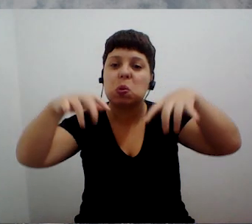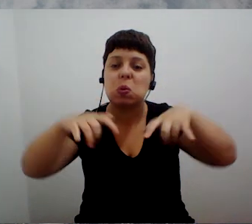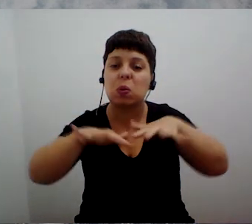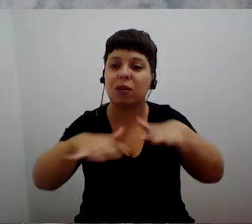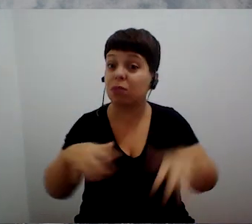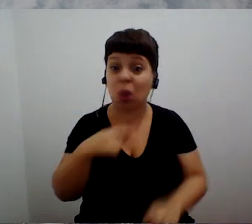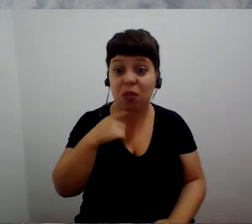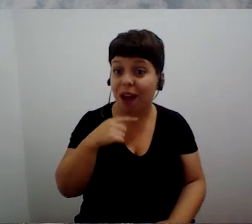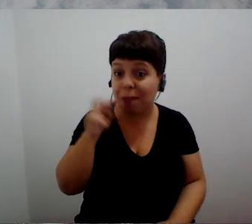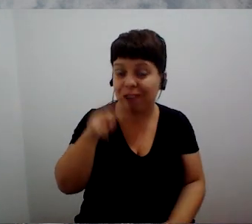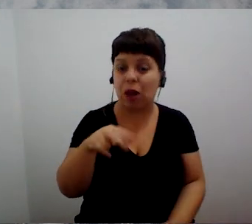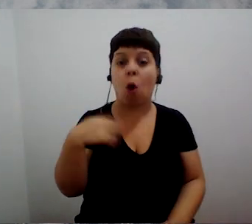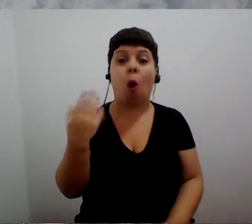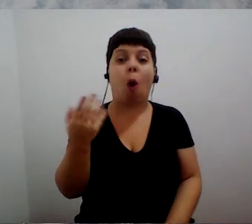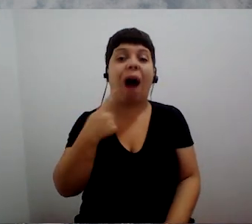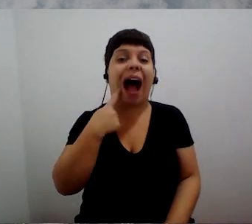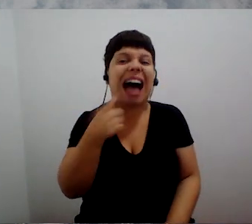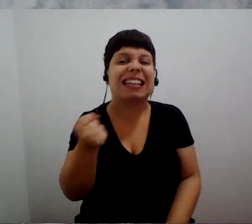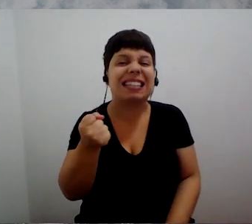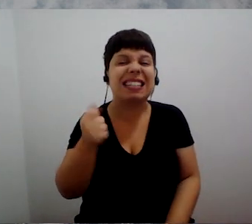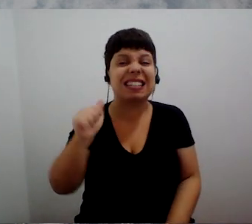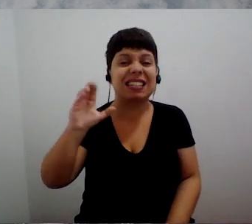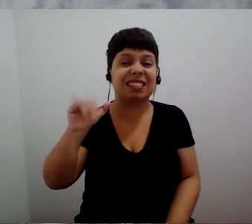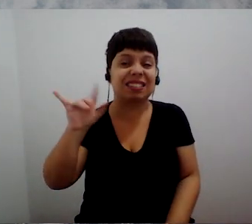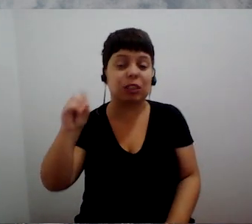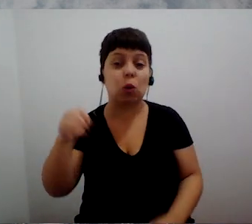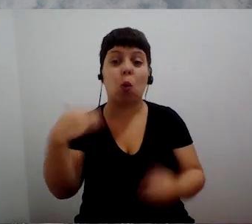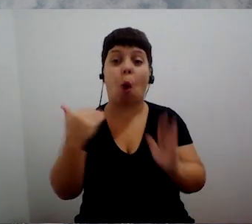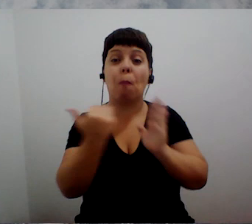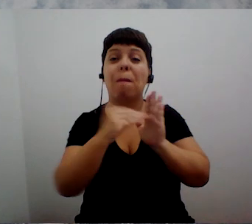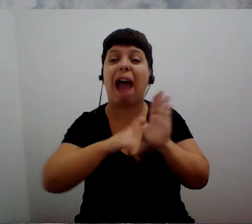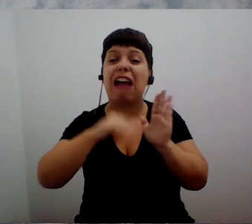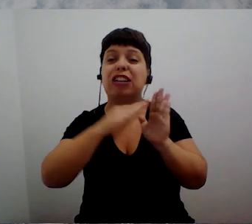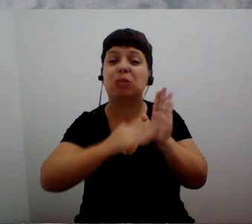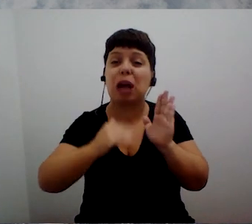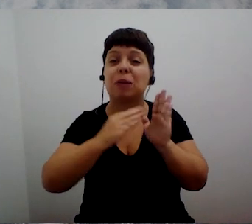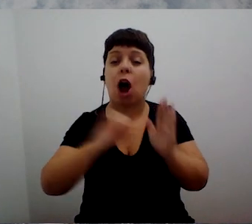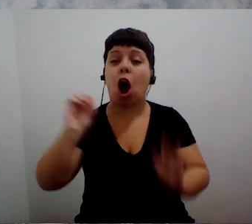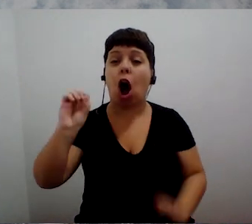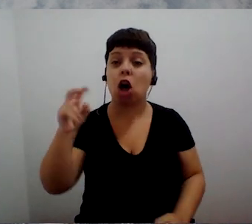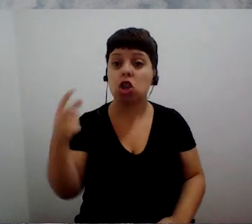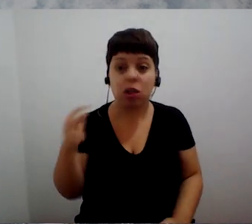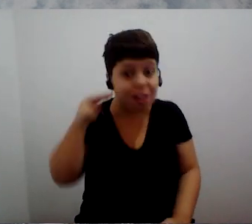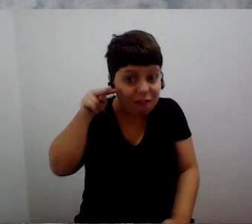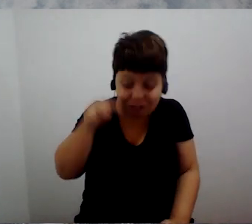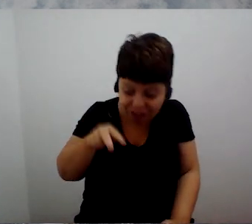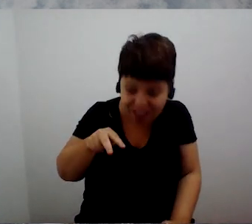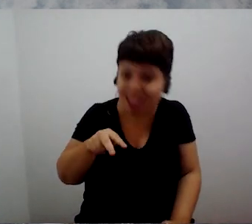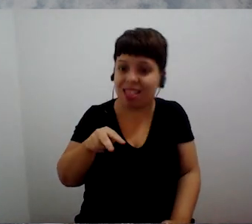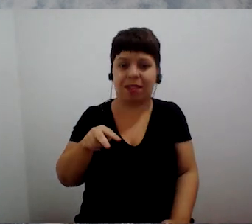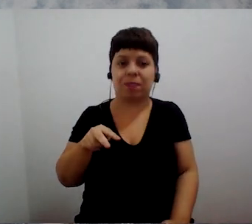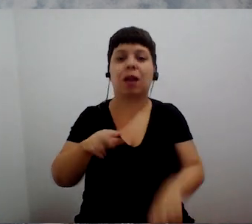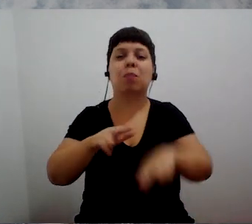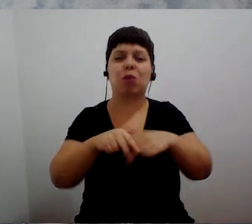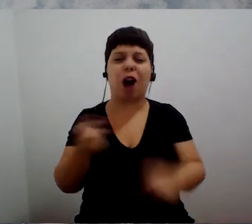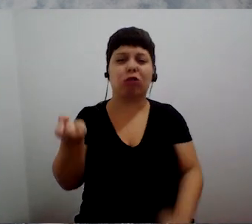the acidification and deoxygenation, which is a cause of carbon